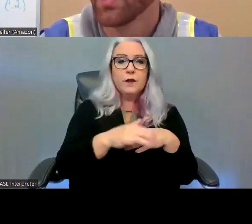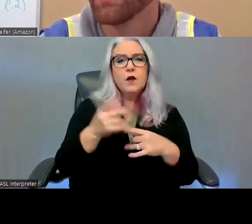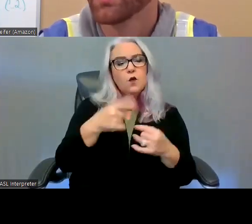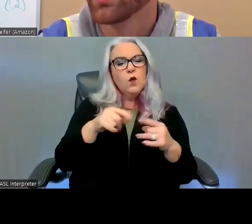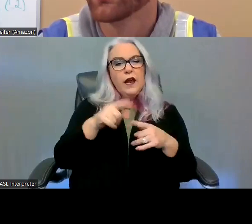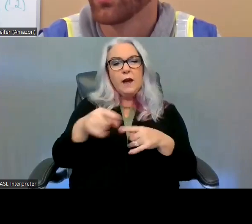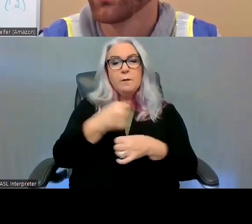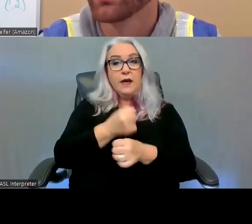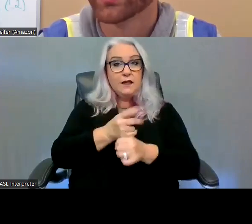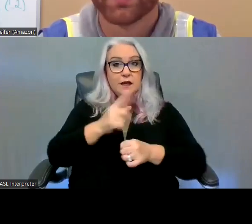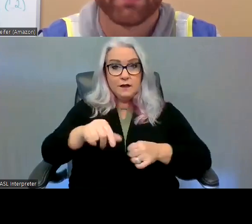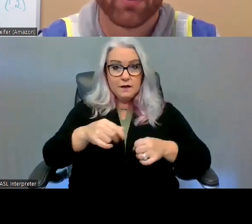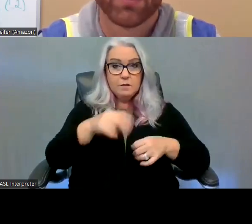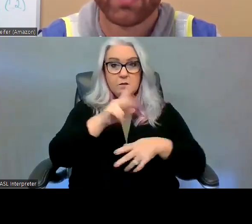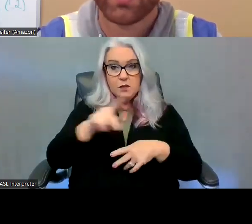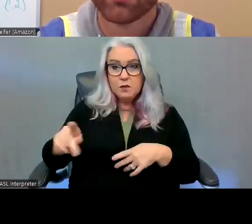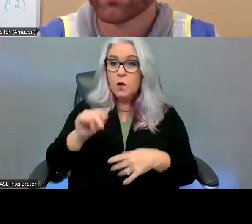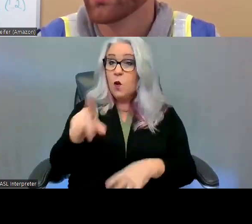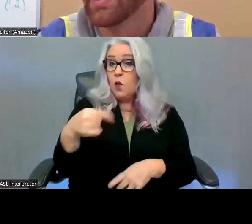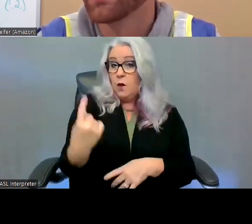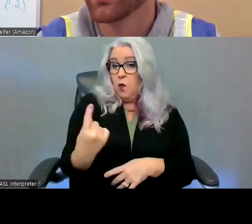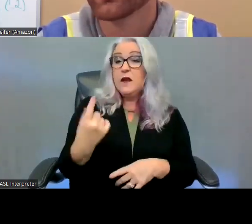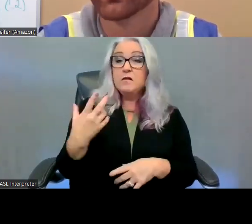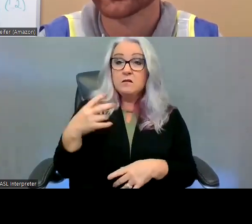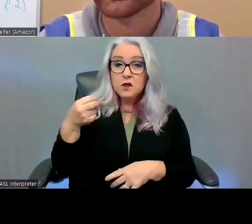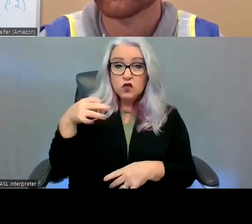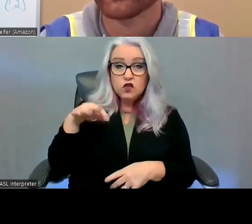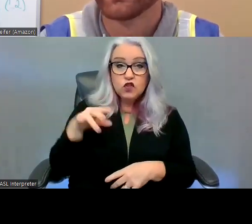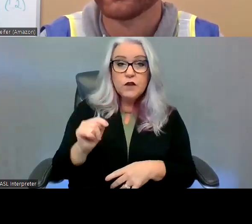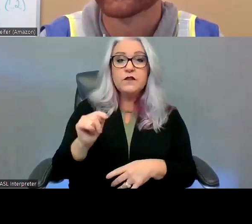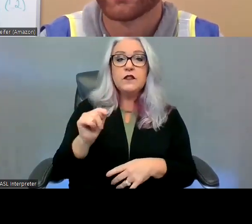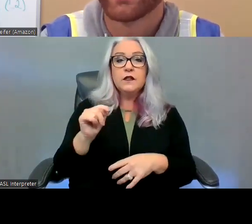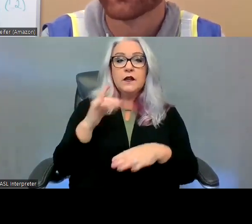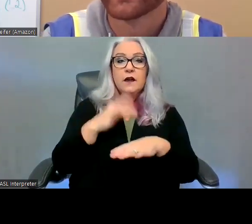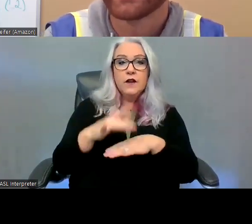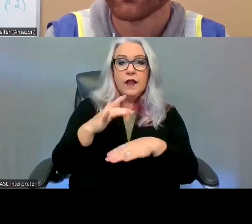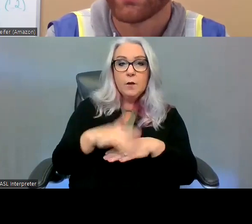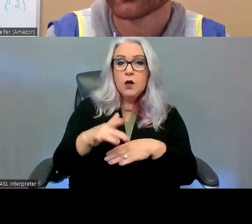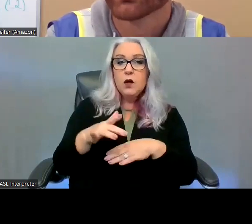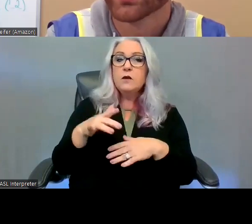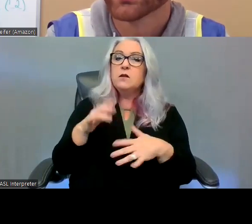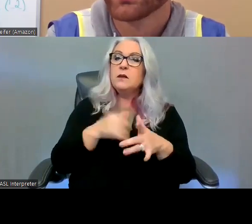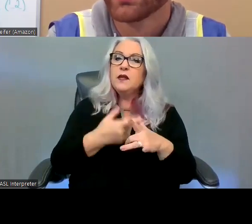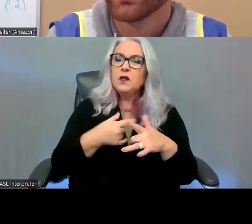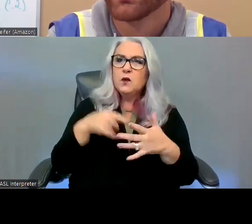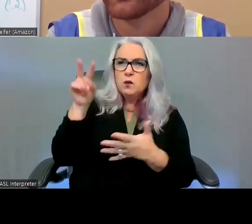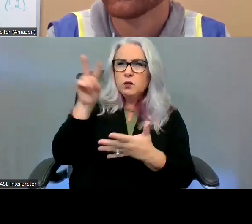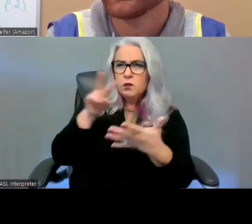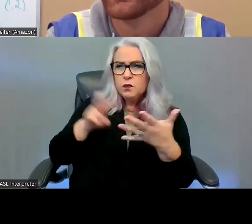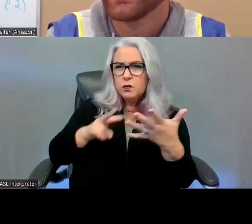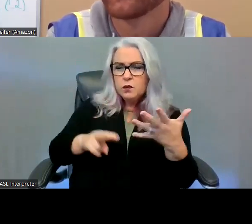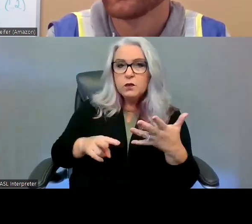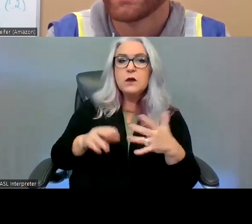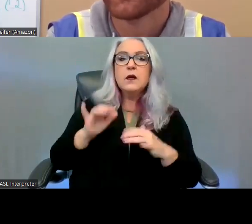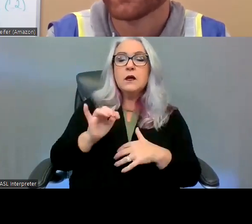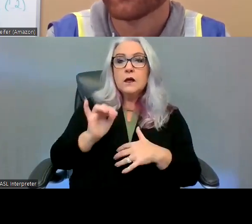this, it was only one shift available. So there's obviously only one shift, and just kind of how to read it, how you would work. It would